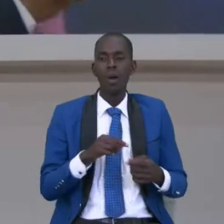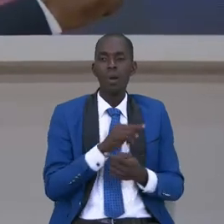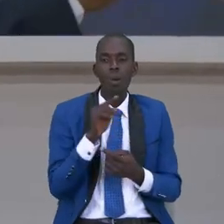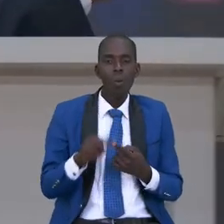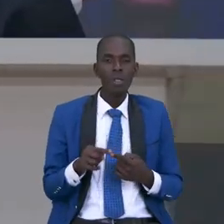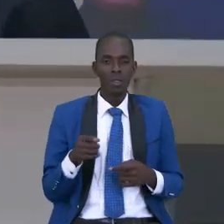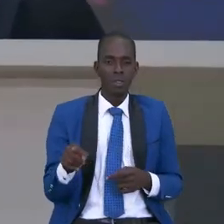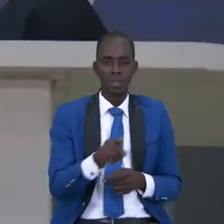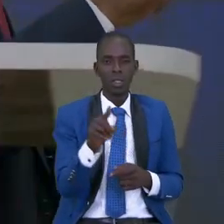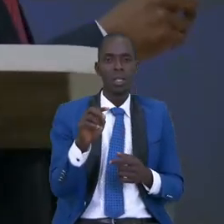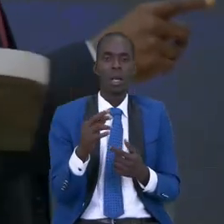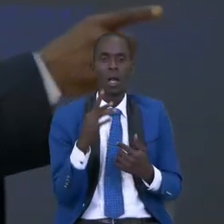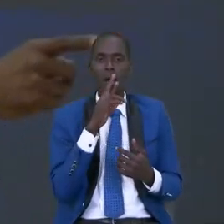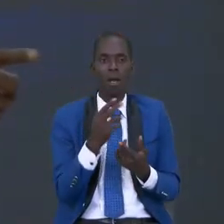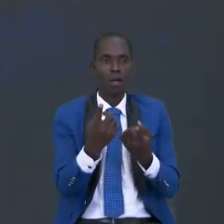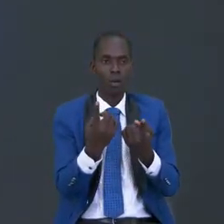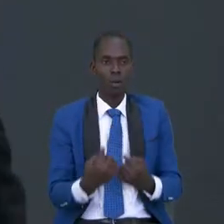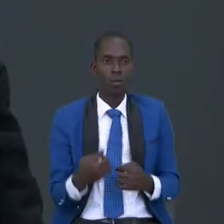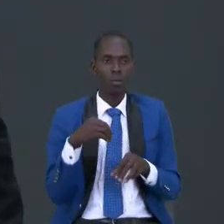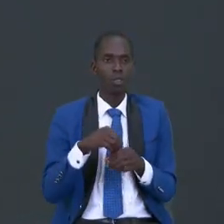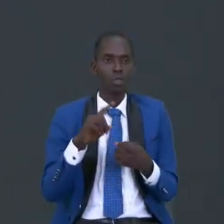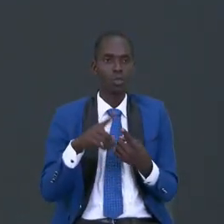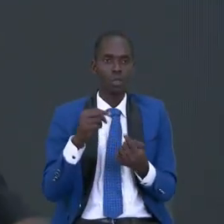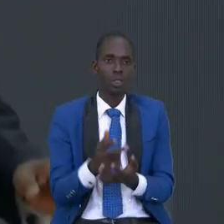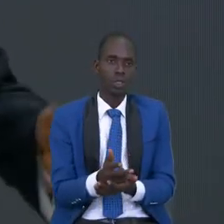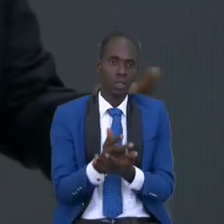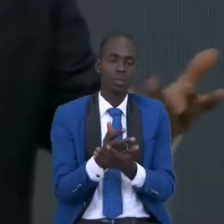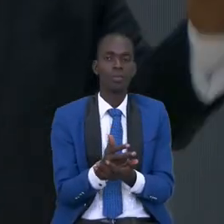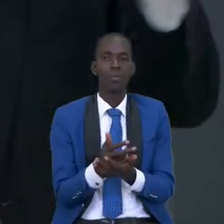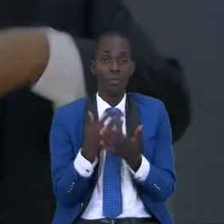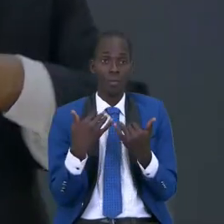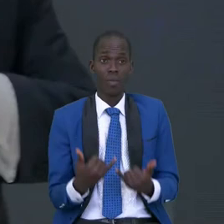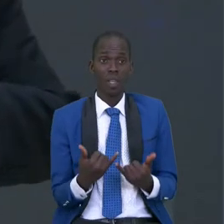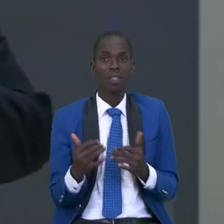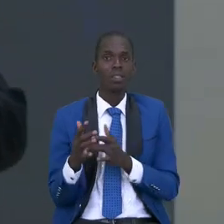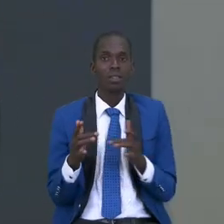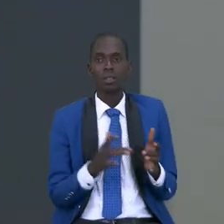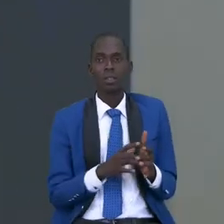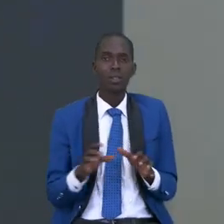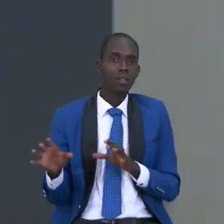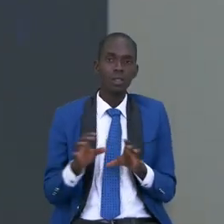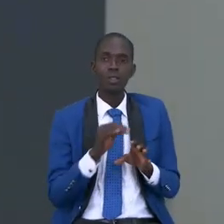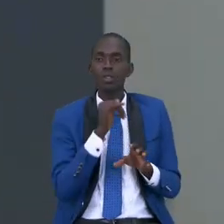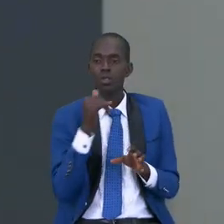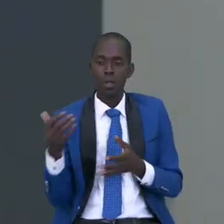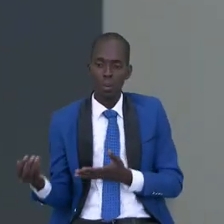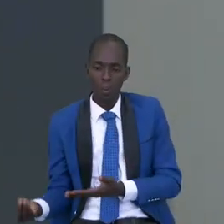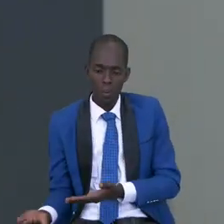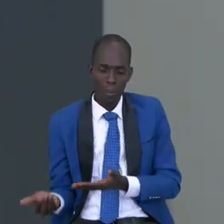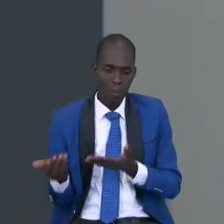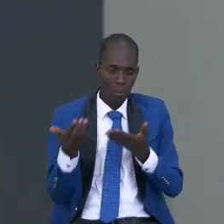were come into the ship. Now, Jesus did not put Peter at the back